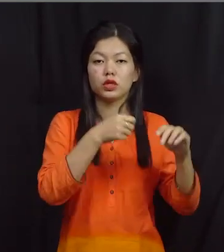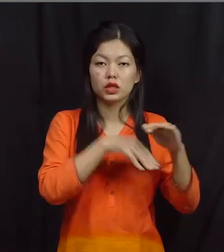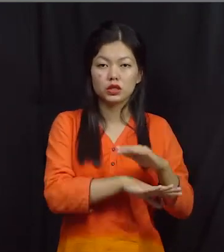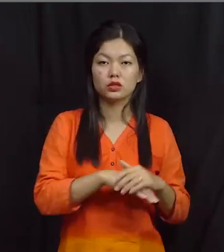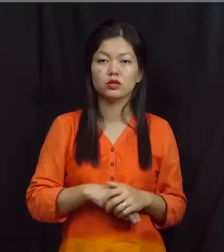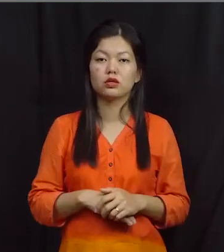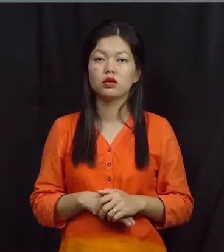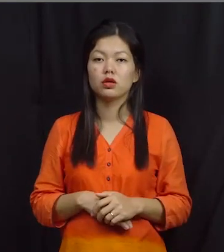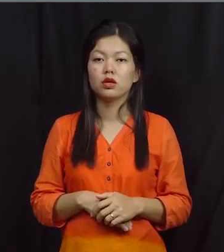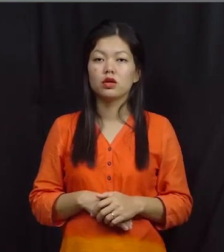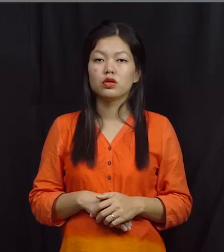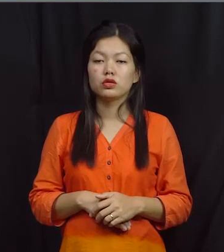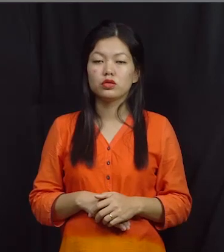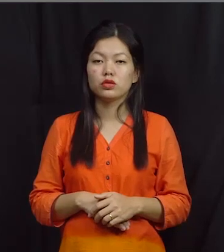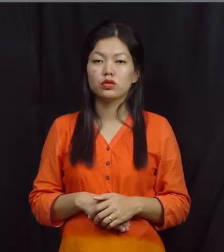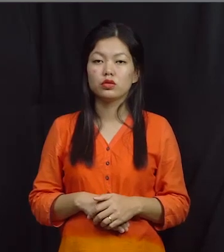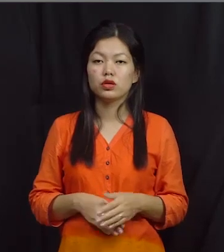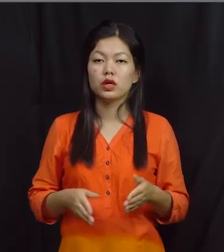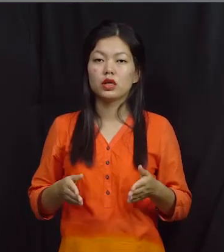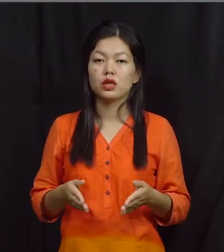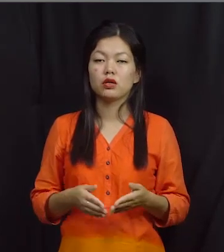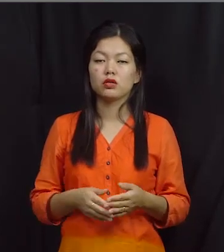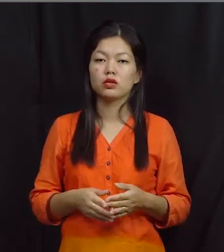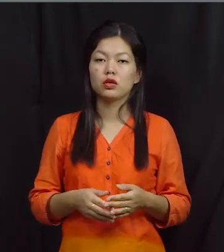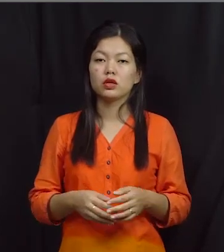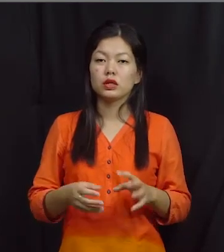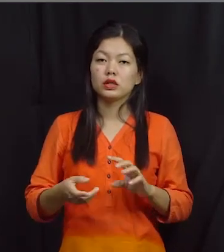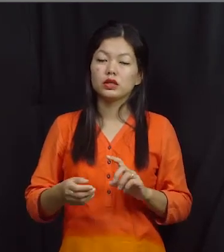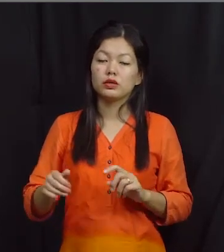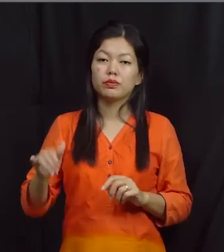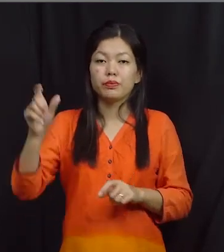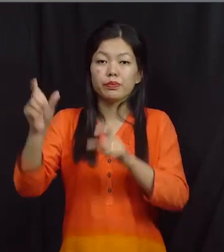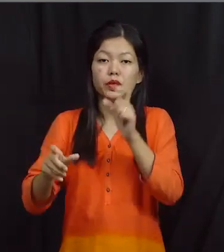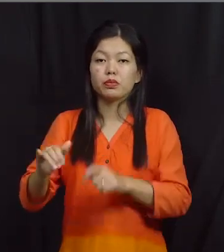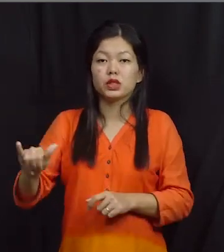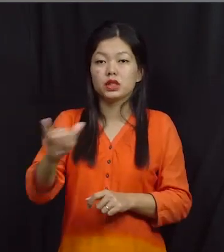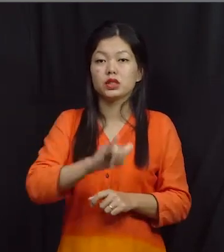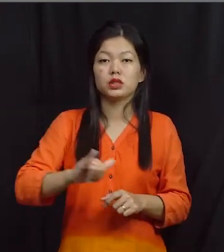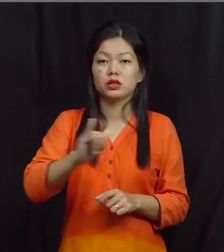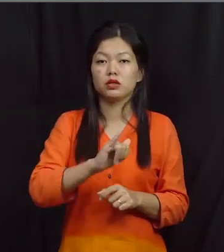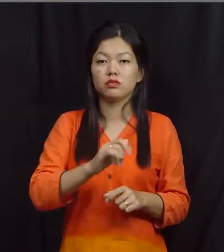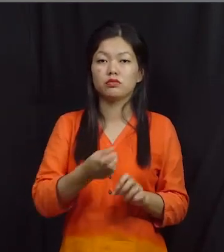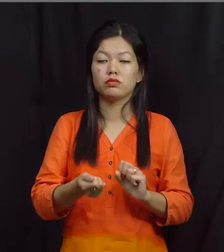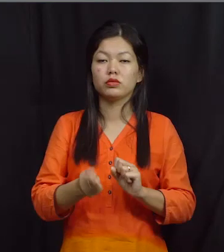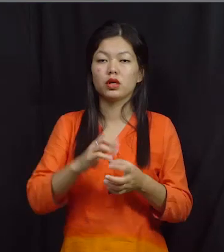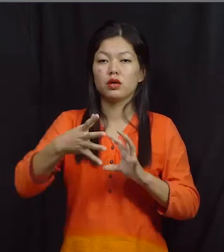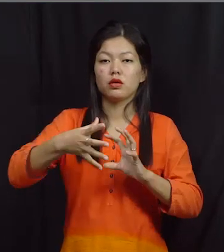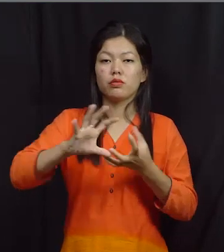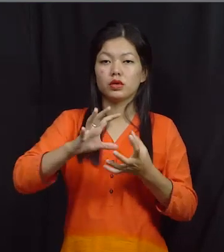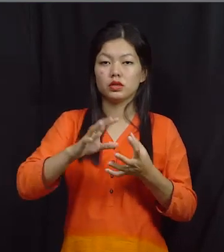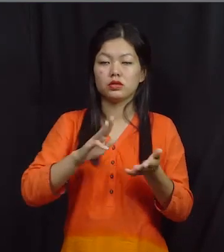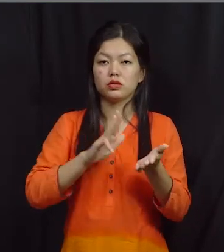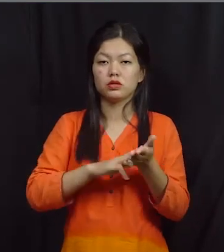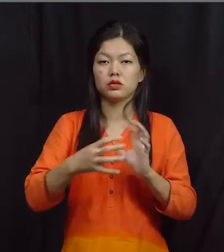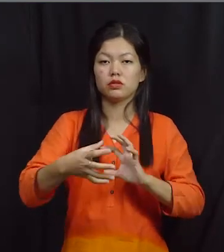people or human beings anymore, but they'll work like machines. Okay, so social efficiency has some